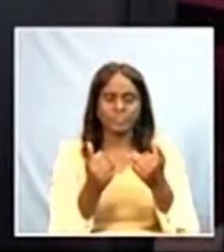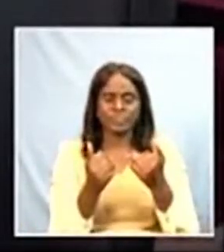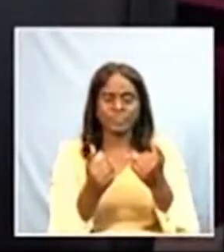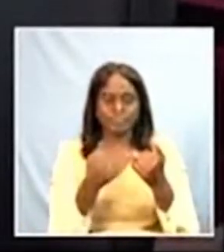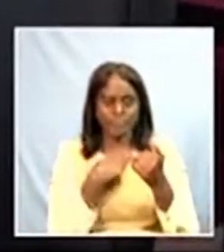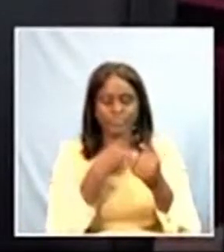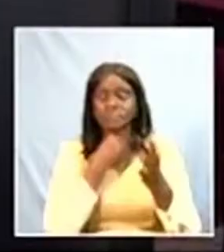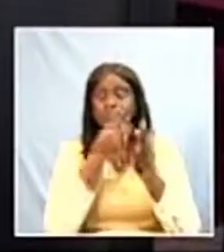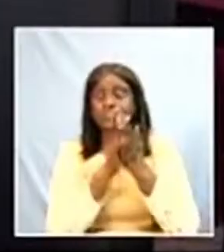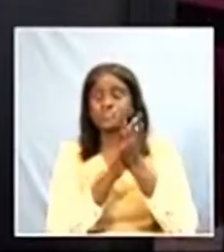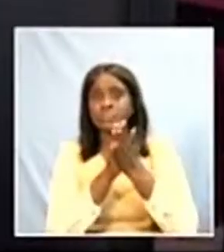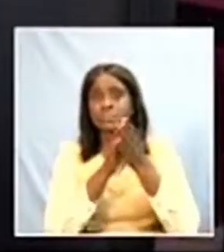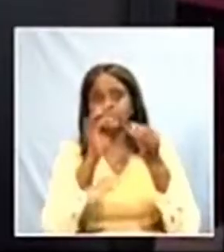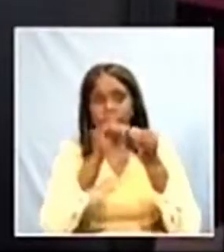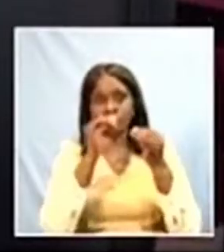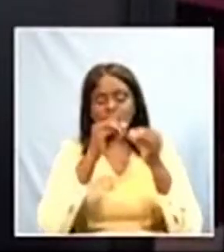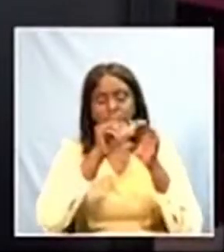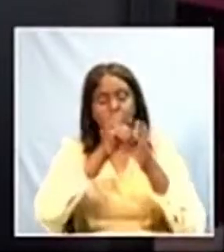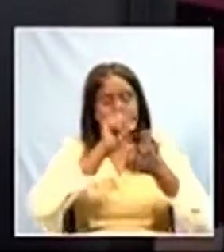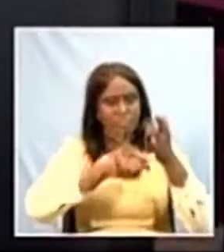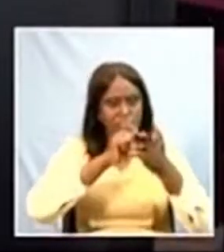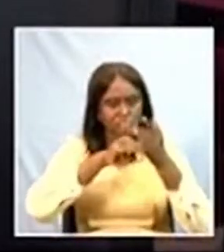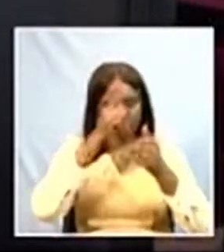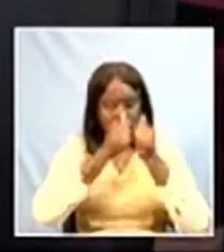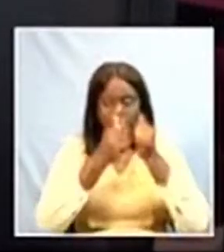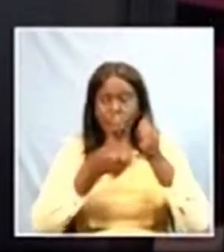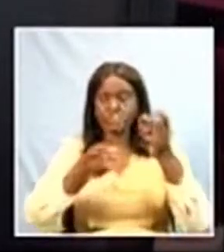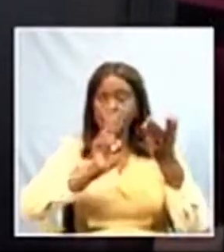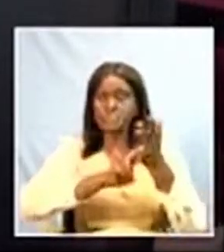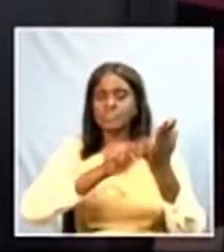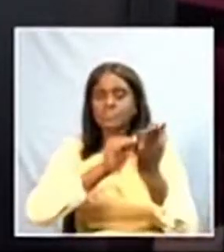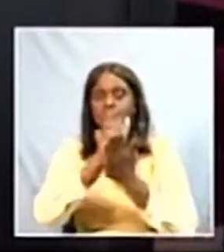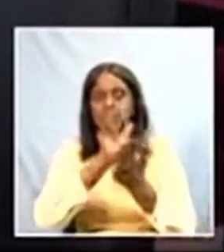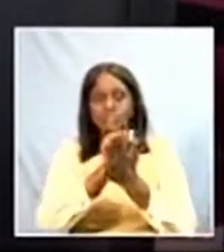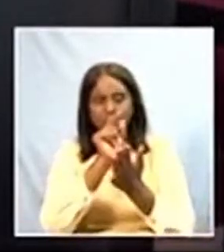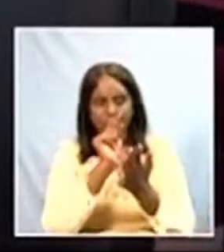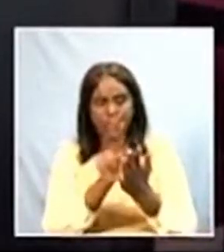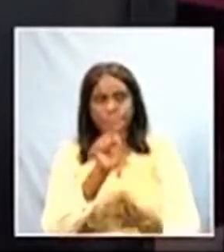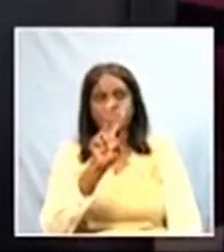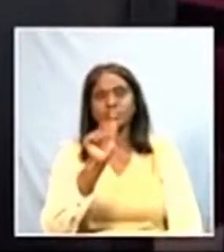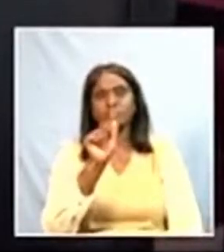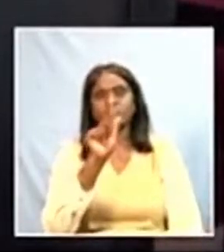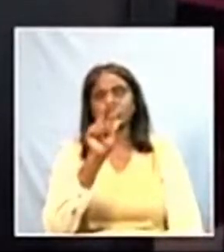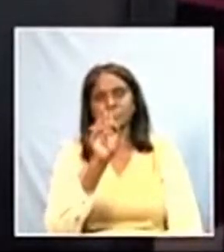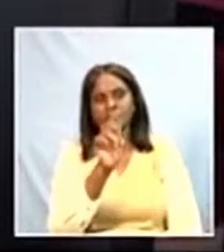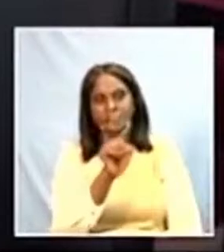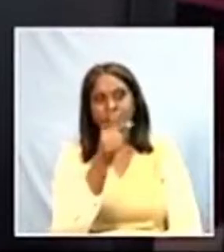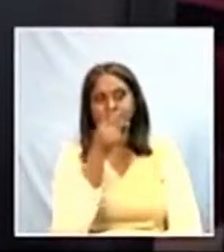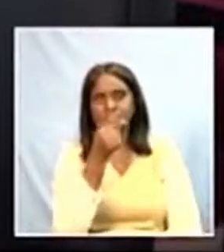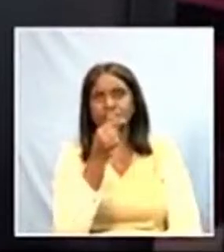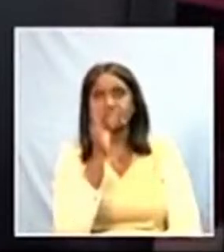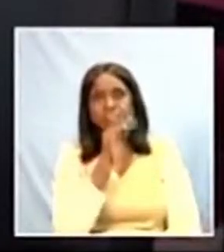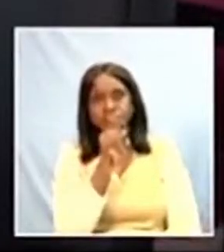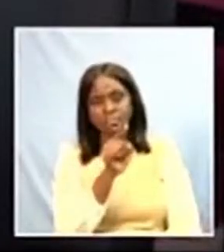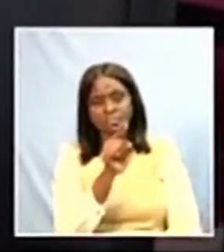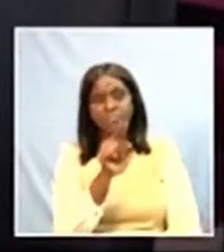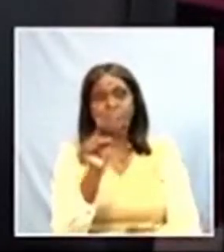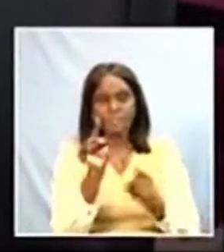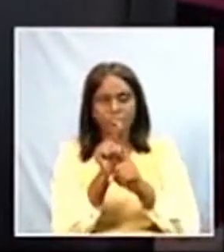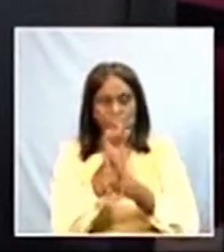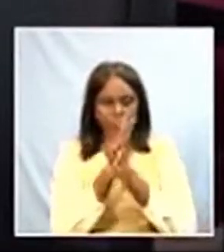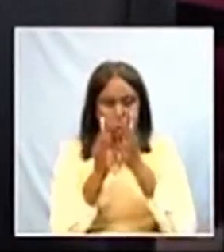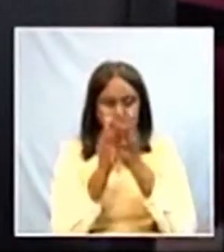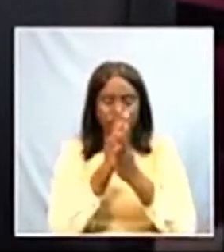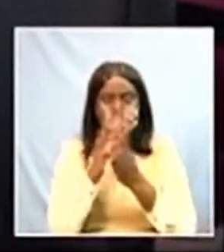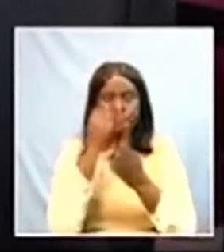I'm interested on the cost because the re-advertised value, you are saying the contract is